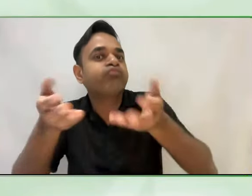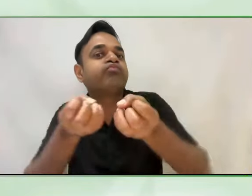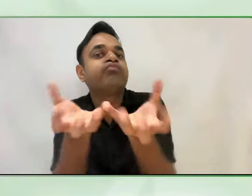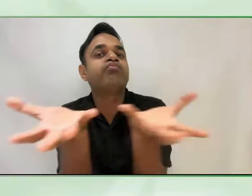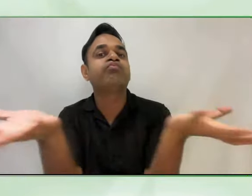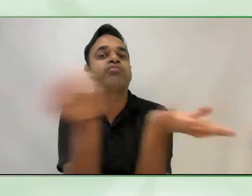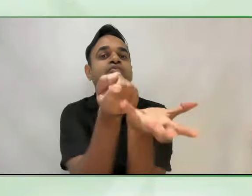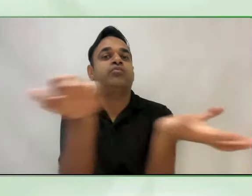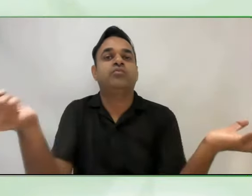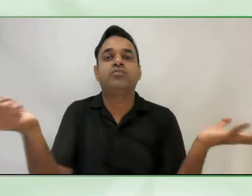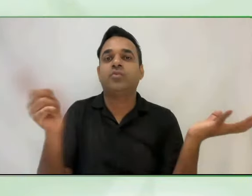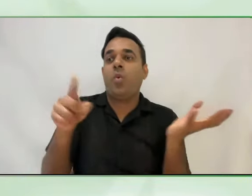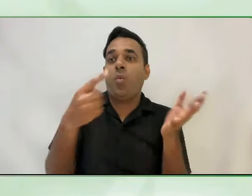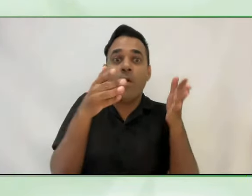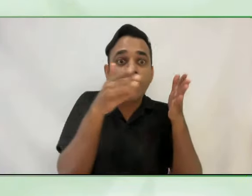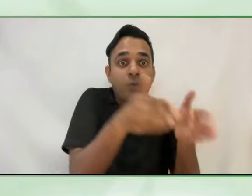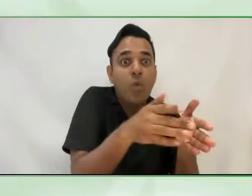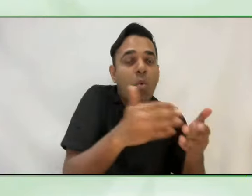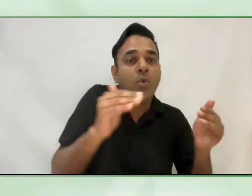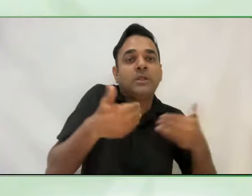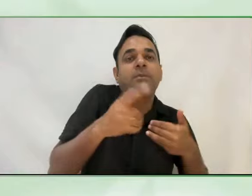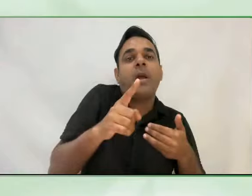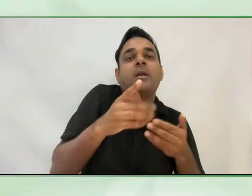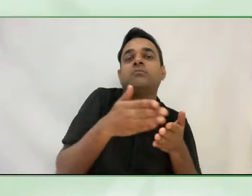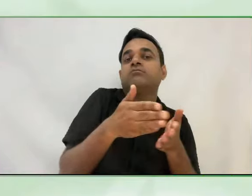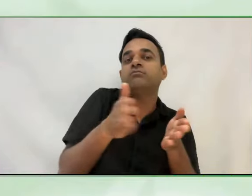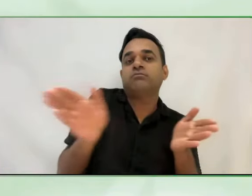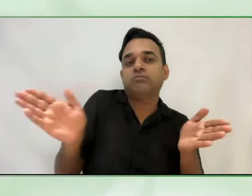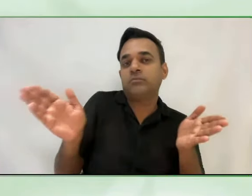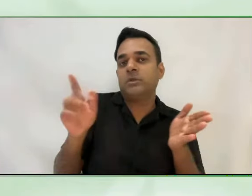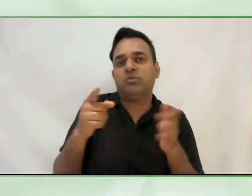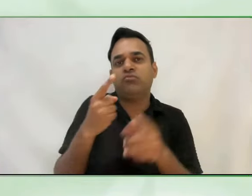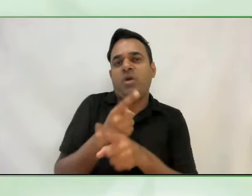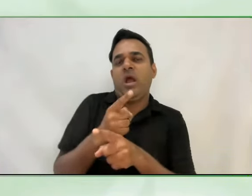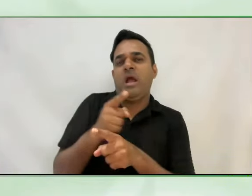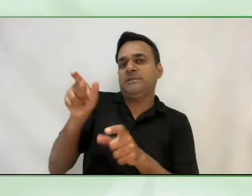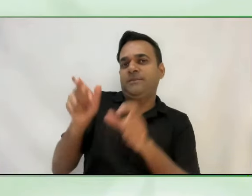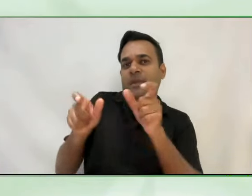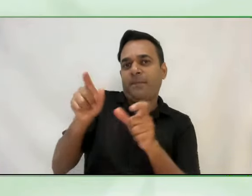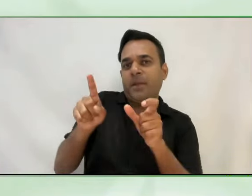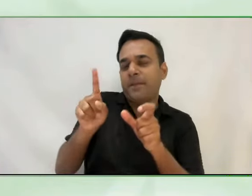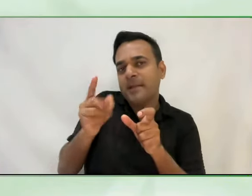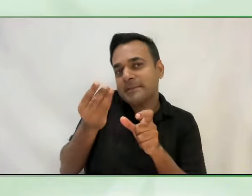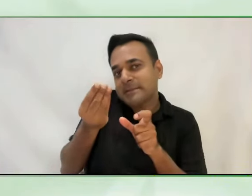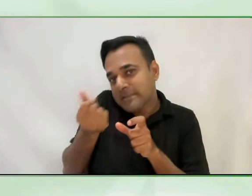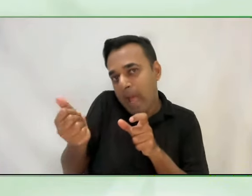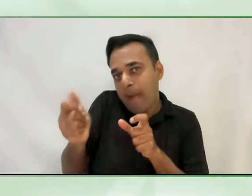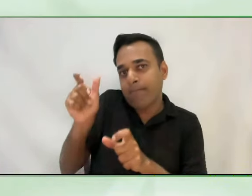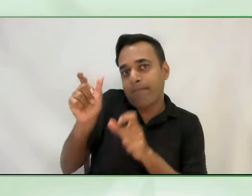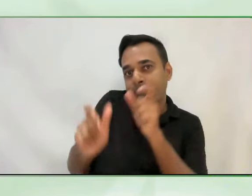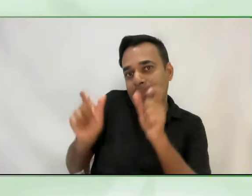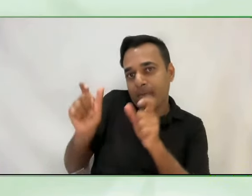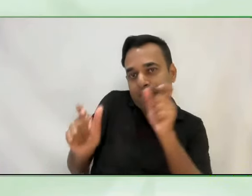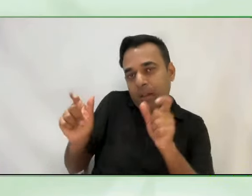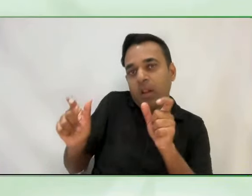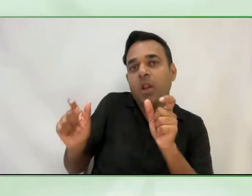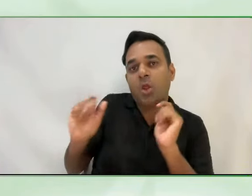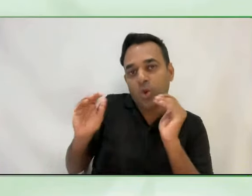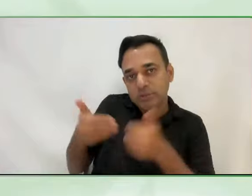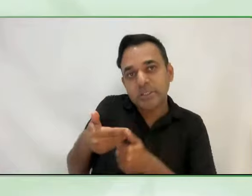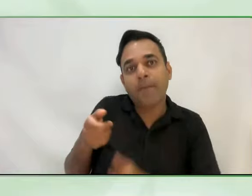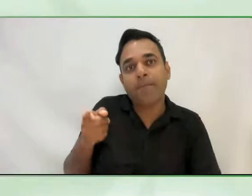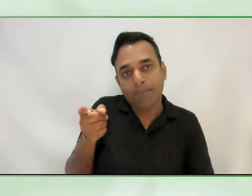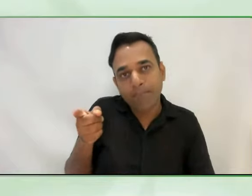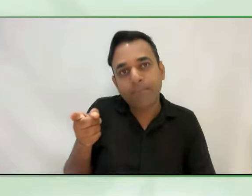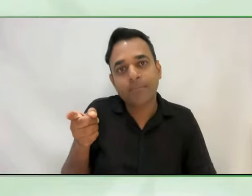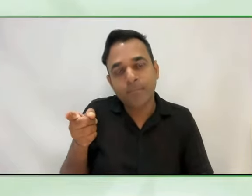number. And I think the other thing where we've had a huge amount of success is in convincing the government to collect data on how many